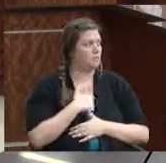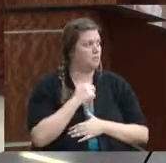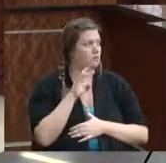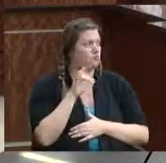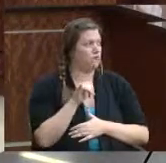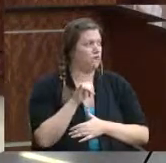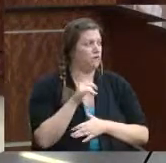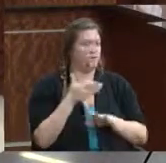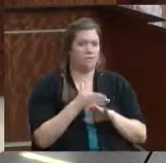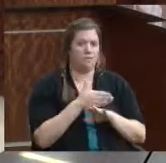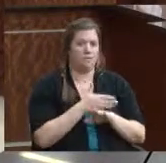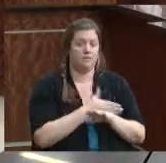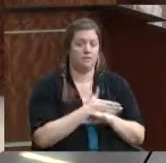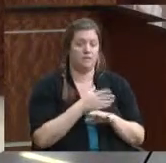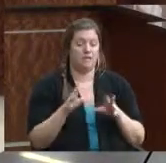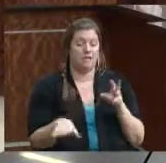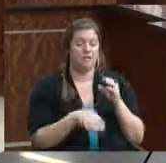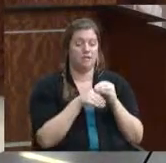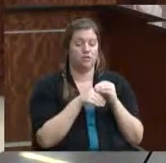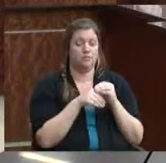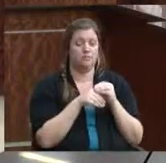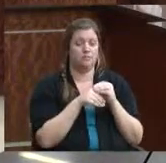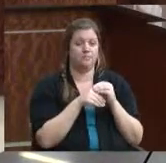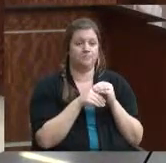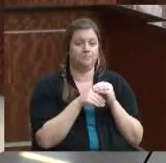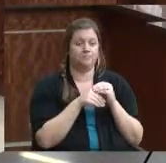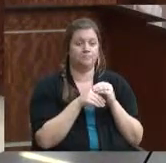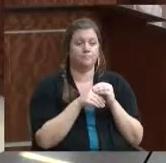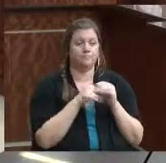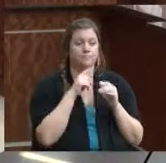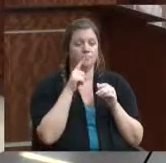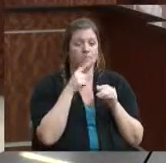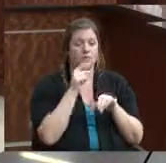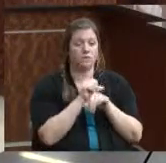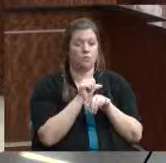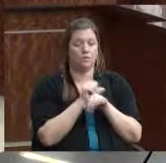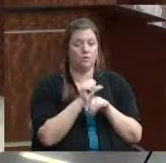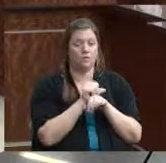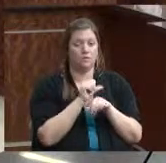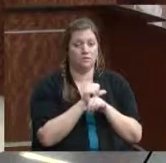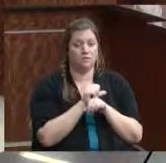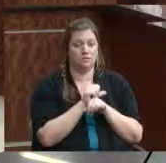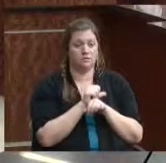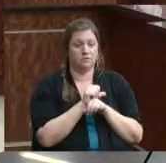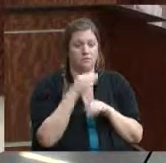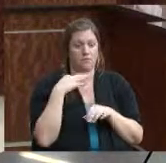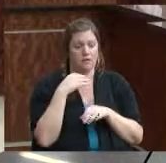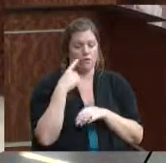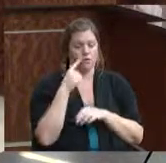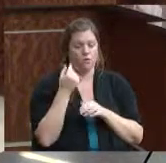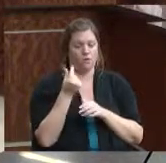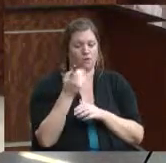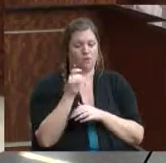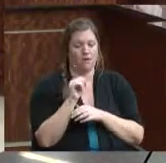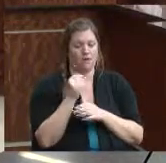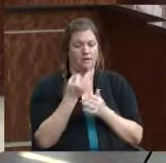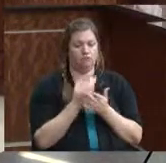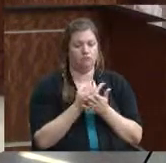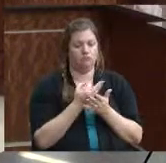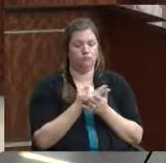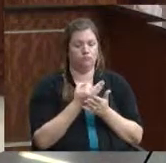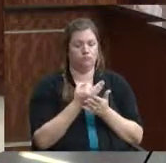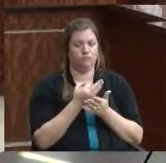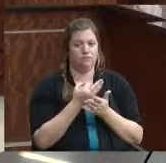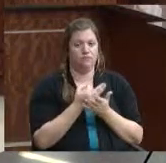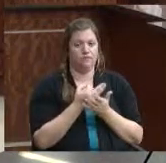Cherry Wood improvements. Additionally, Public Works applied for a grant with the state of Maryland and